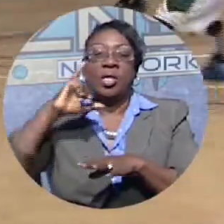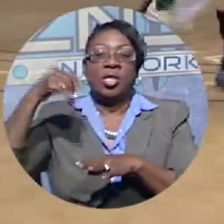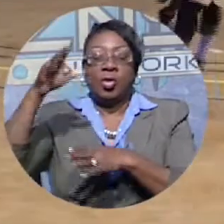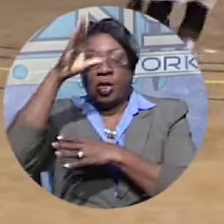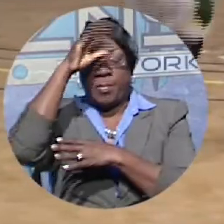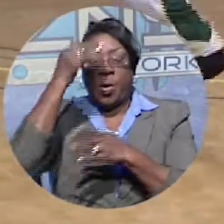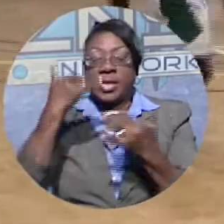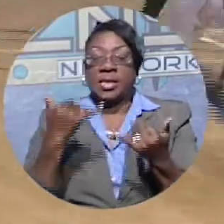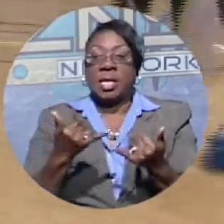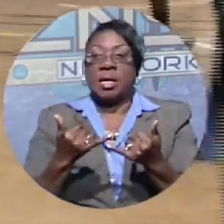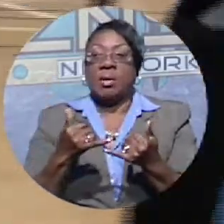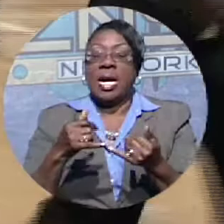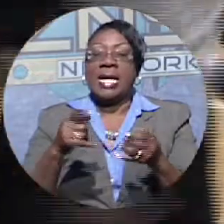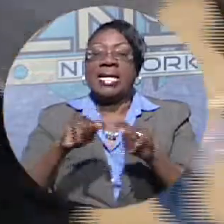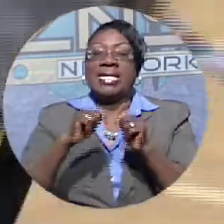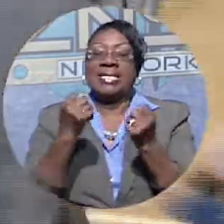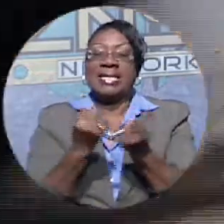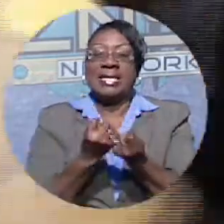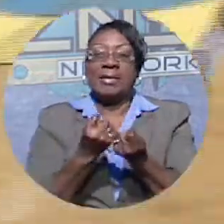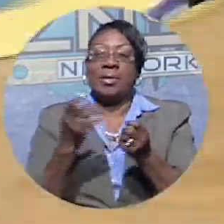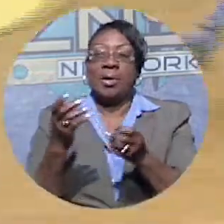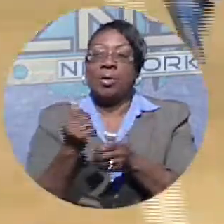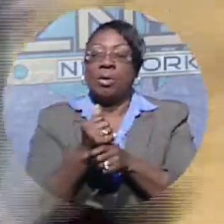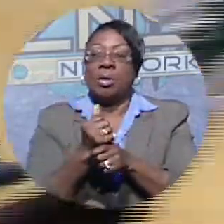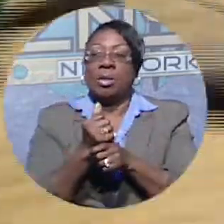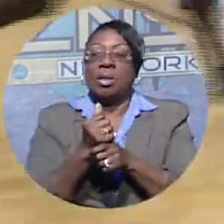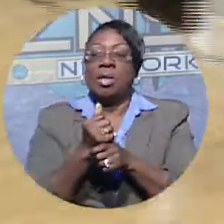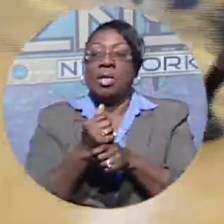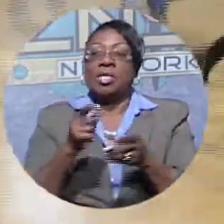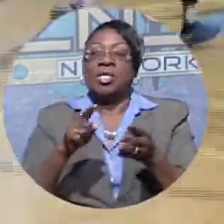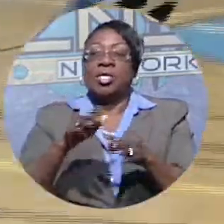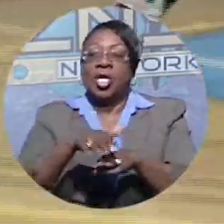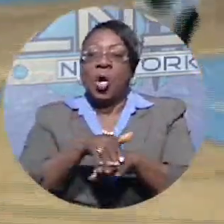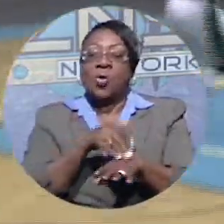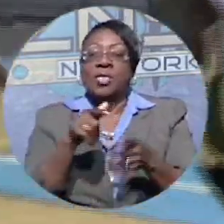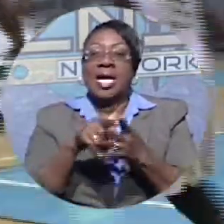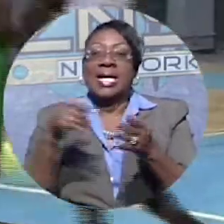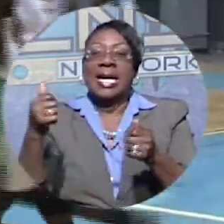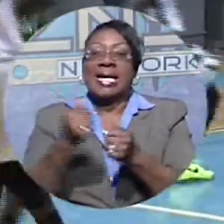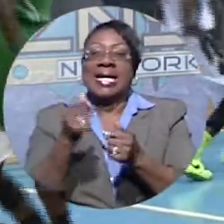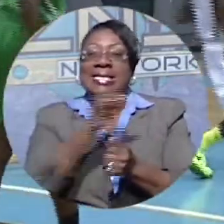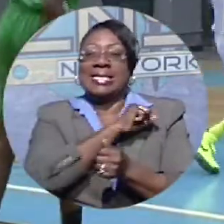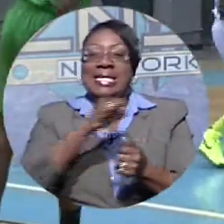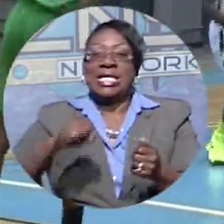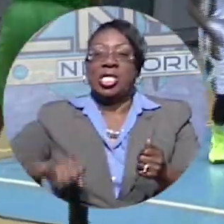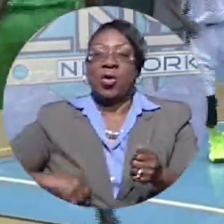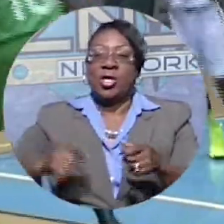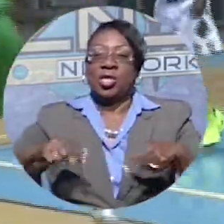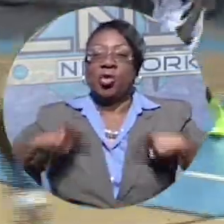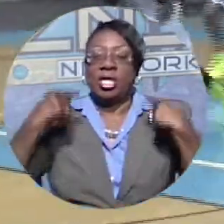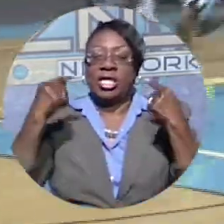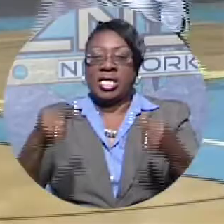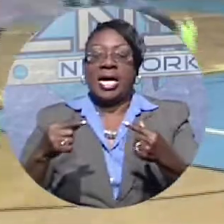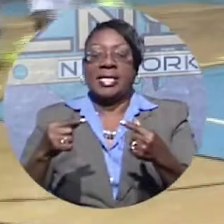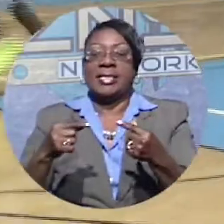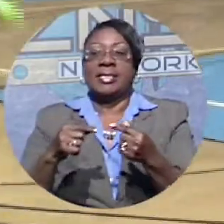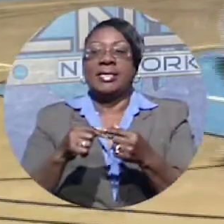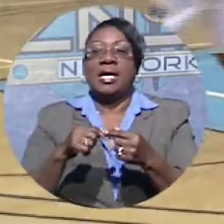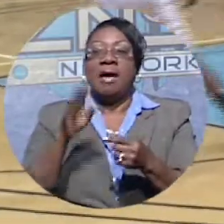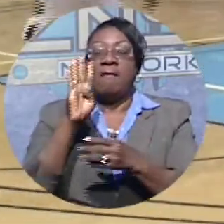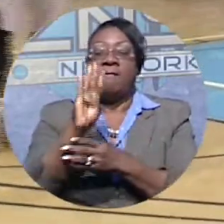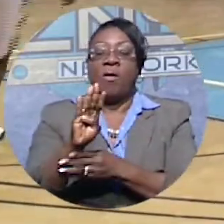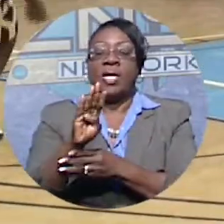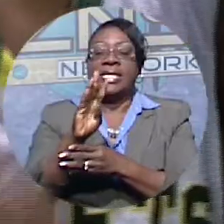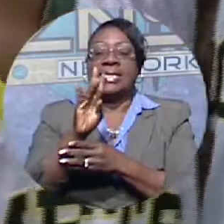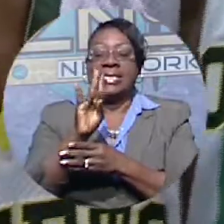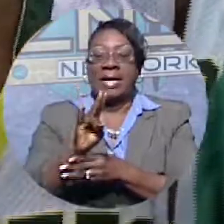boys now, and the Queens College Comets brushed off a slow start against the St. John's College Giants. The Comets win this one,